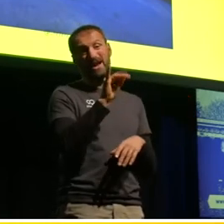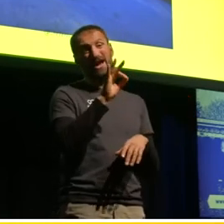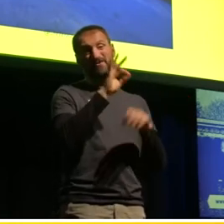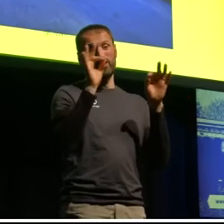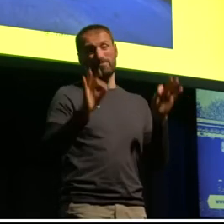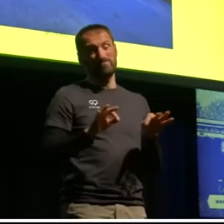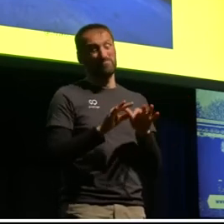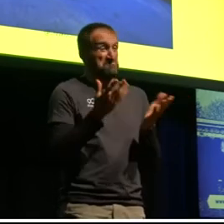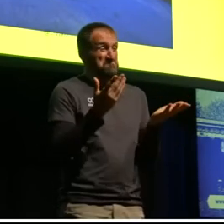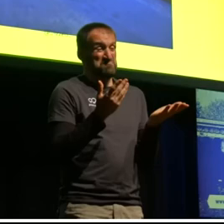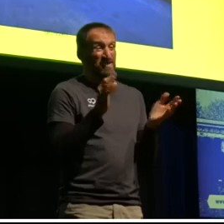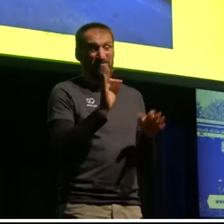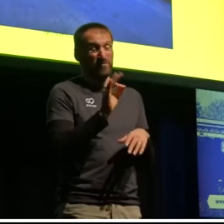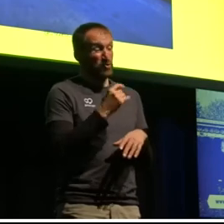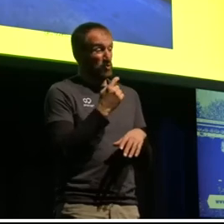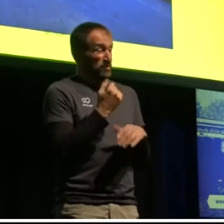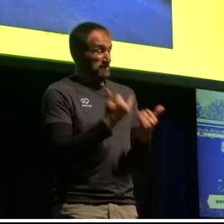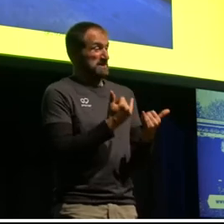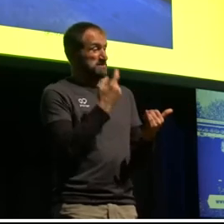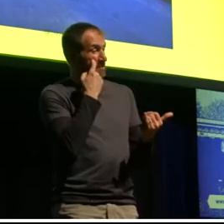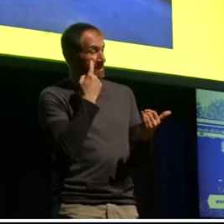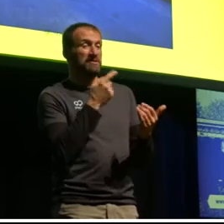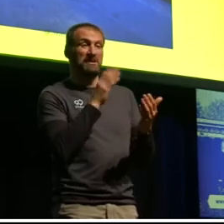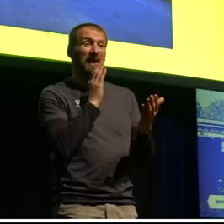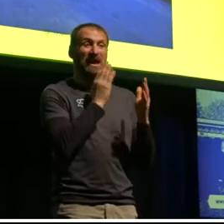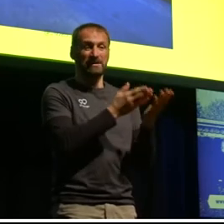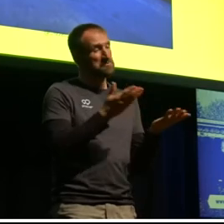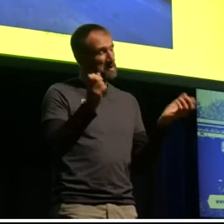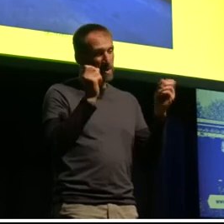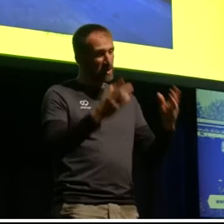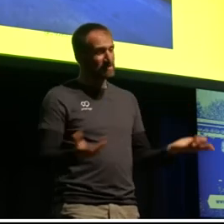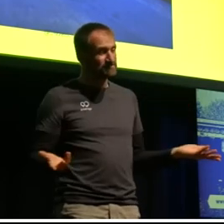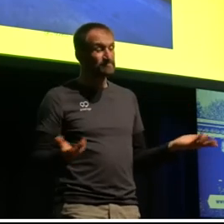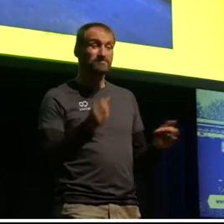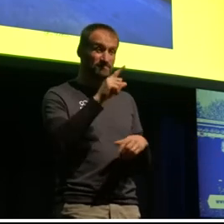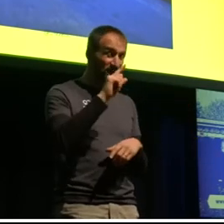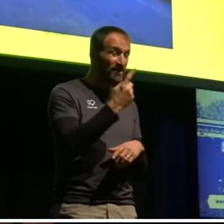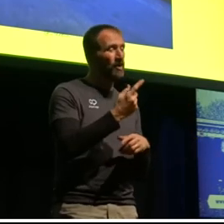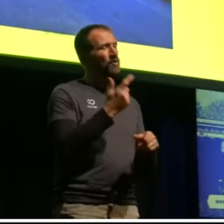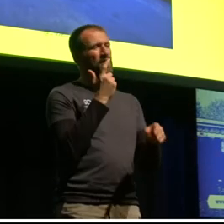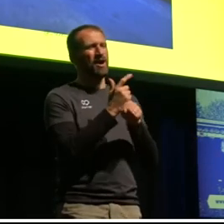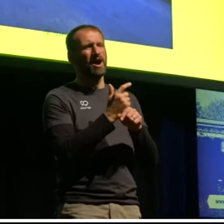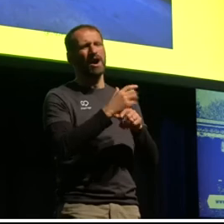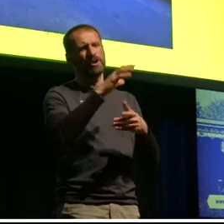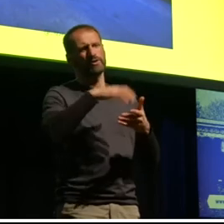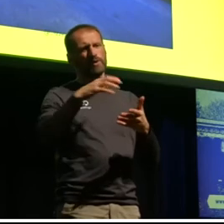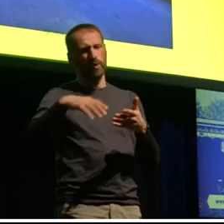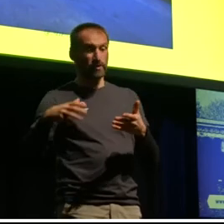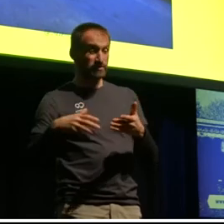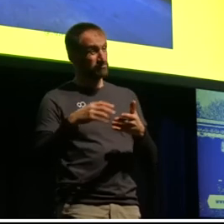you for a moment. You can also hard code stuff. So it doesn't have to be a